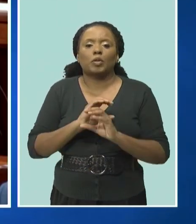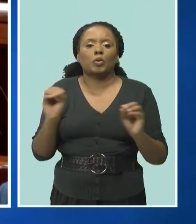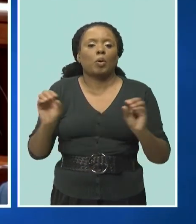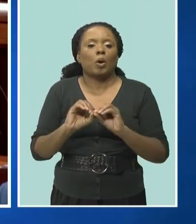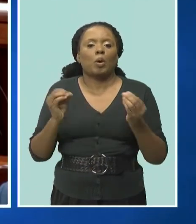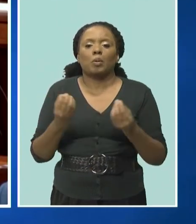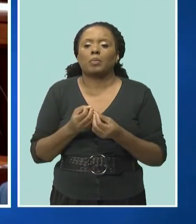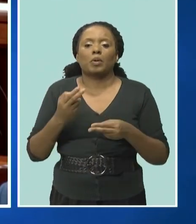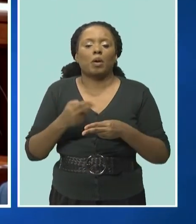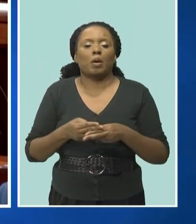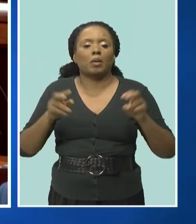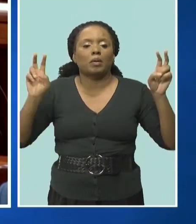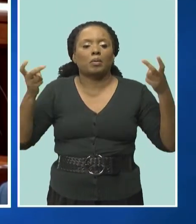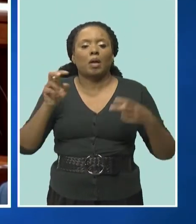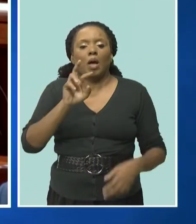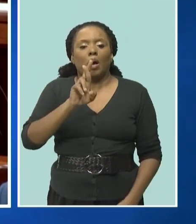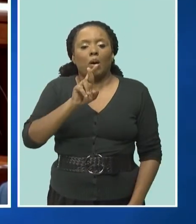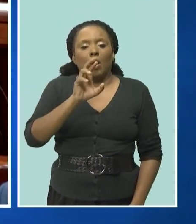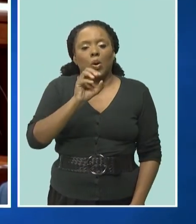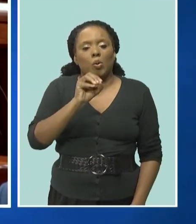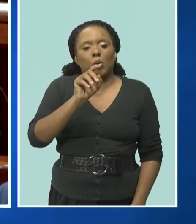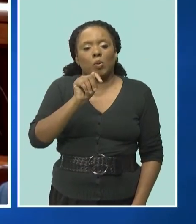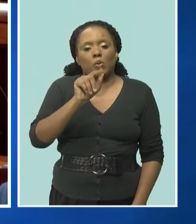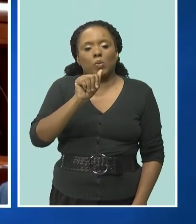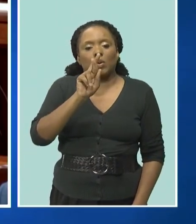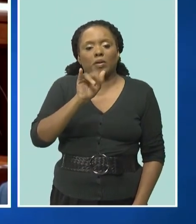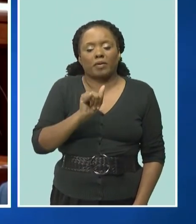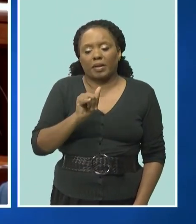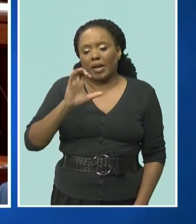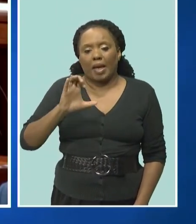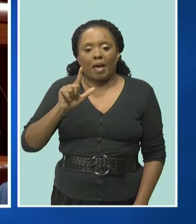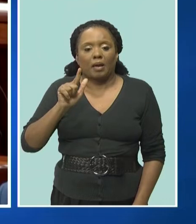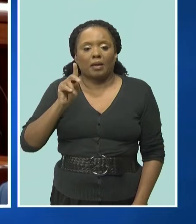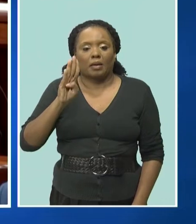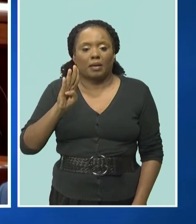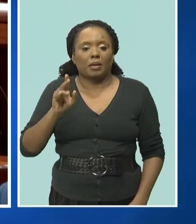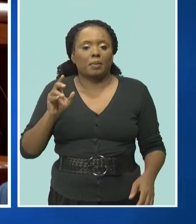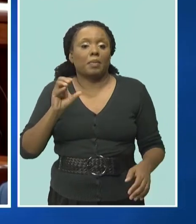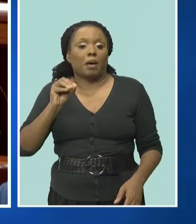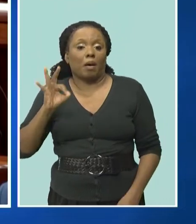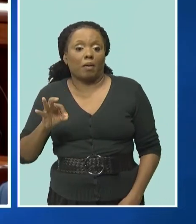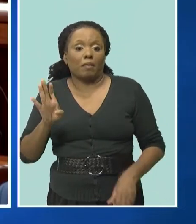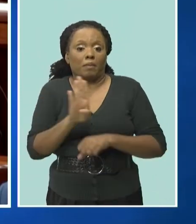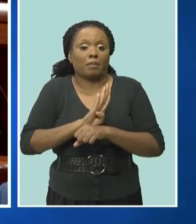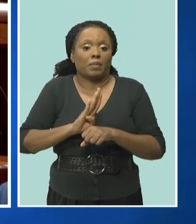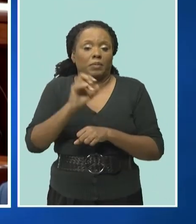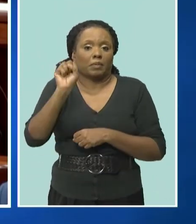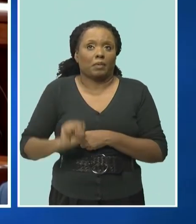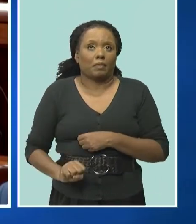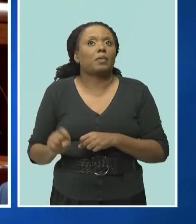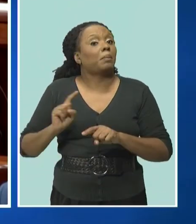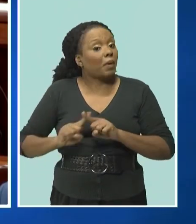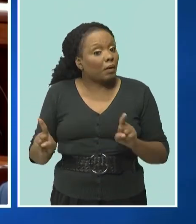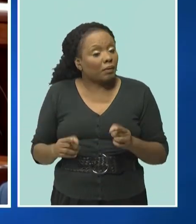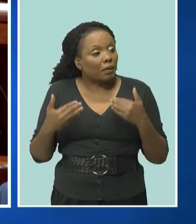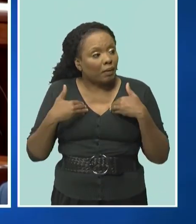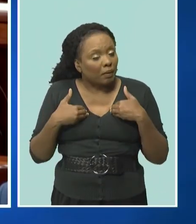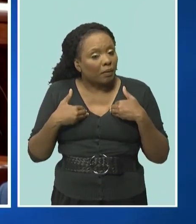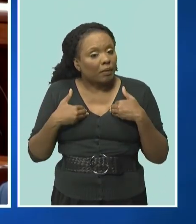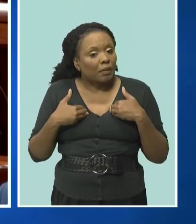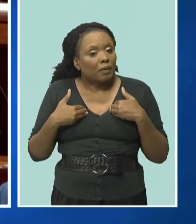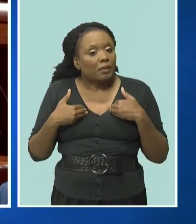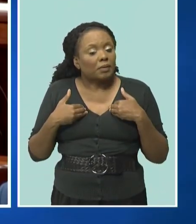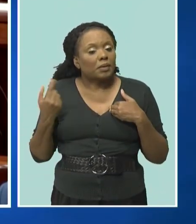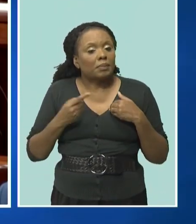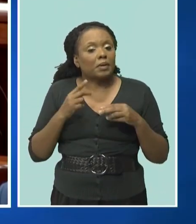Club of Barbados South. But there was an entity named the Rotary Inclusive